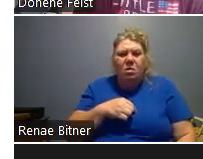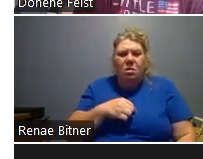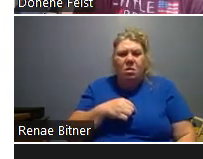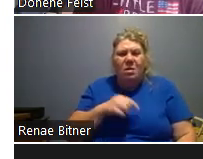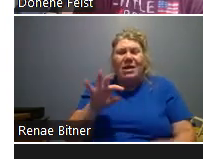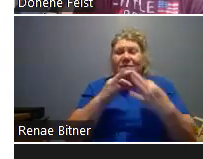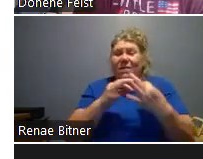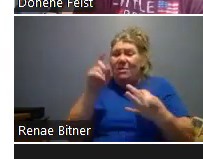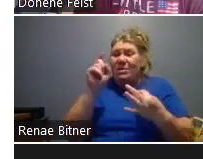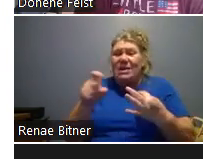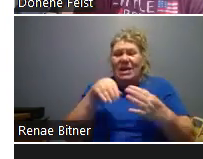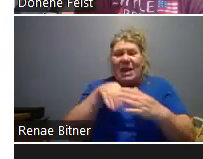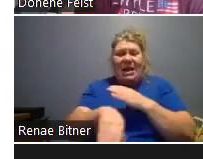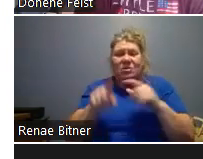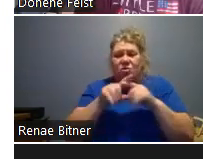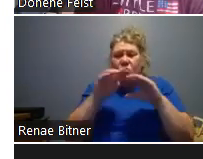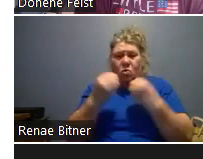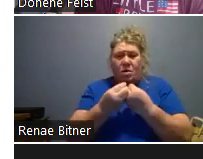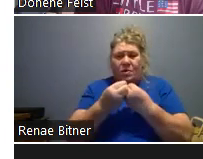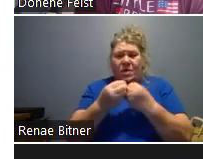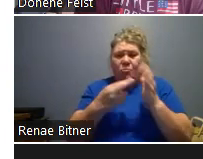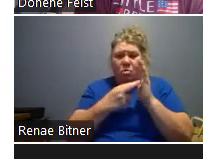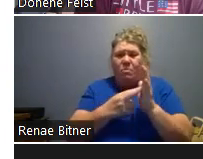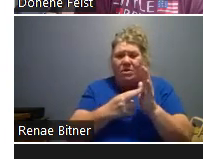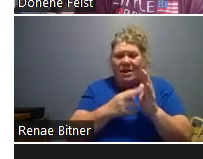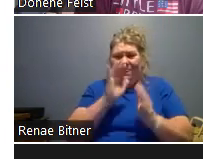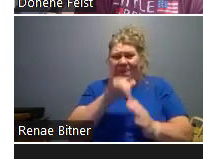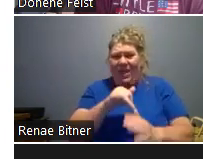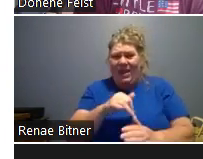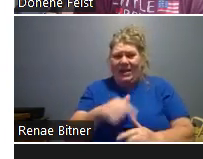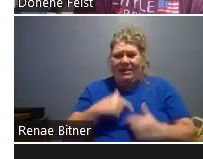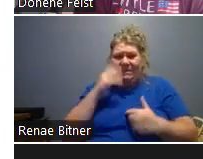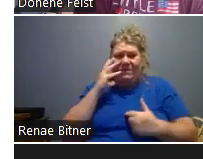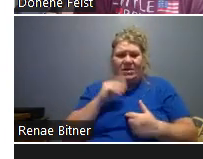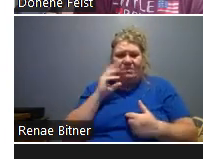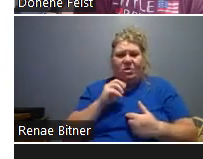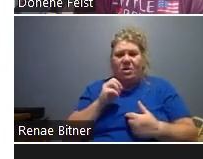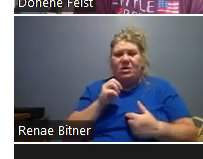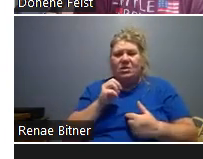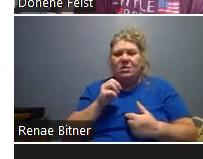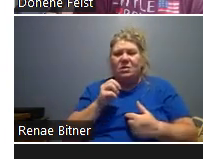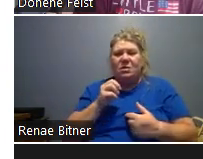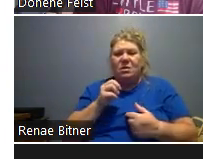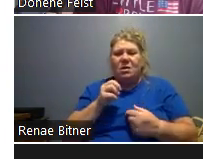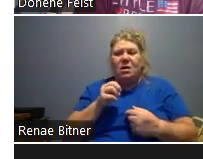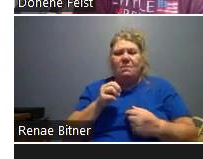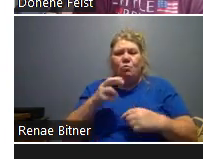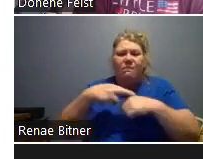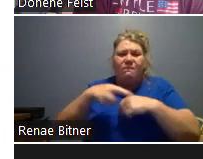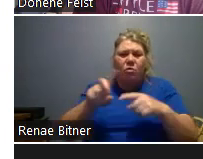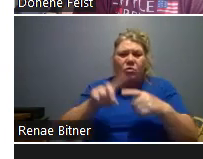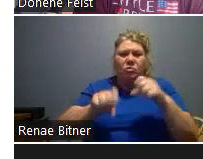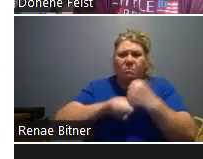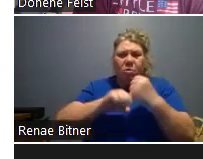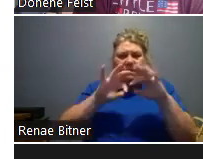Families really need to have access to organizations that represent that lived experience. So referrals to supporting